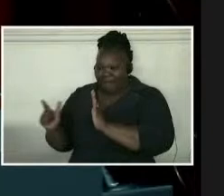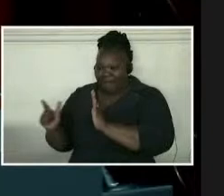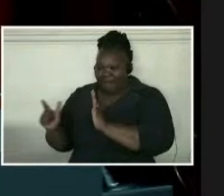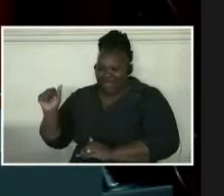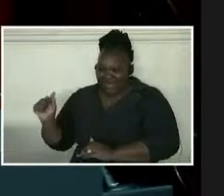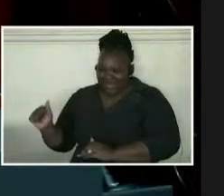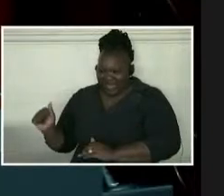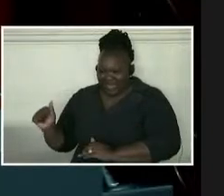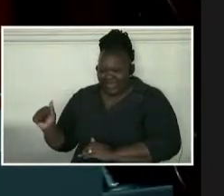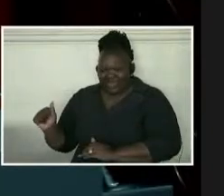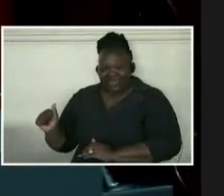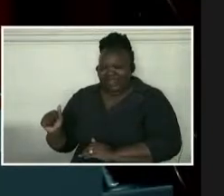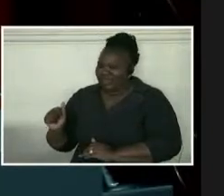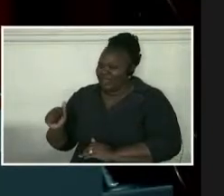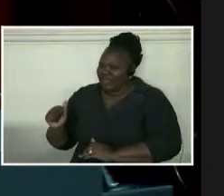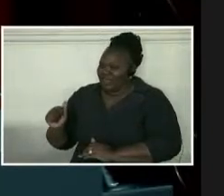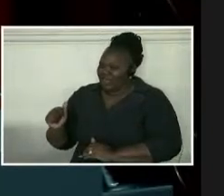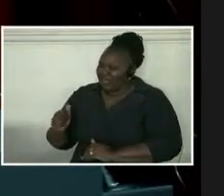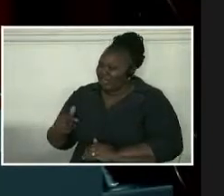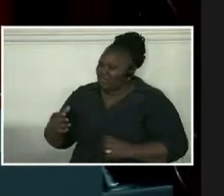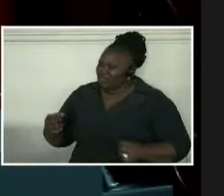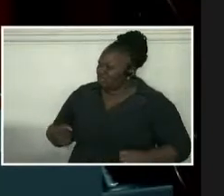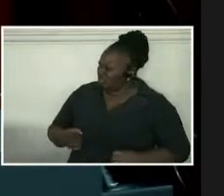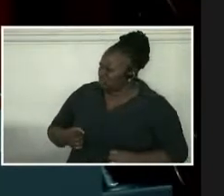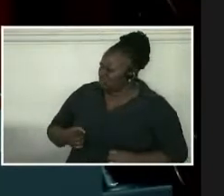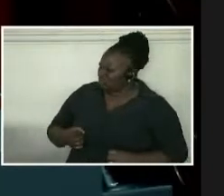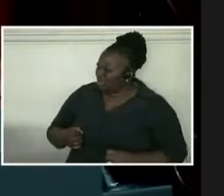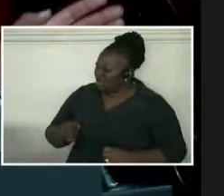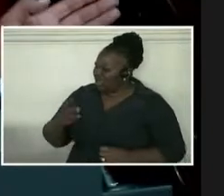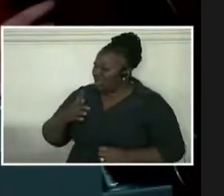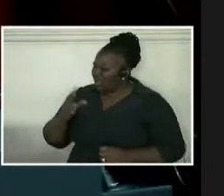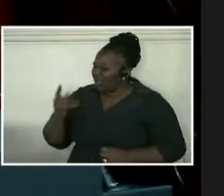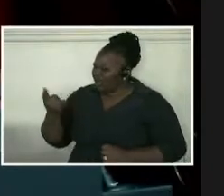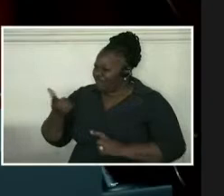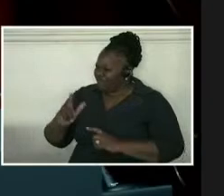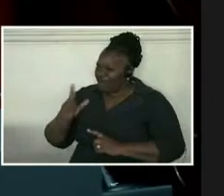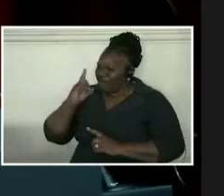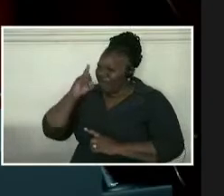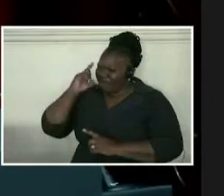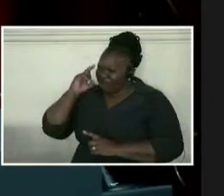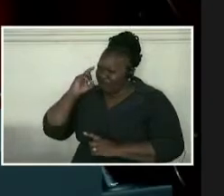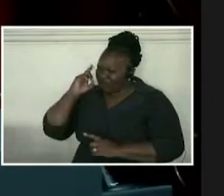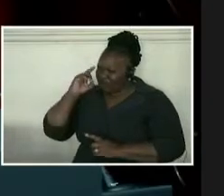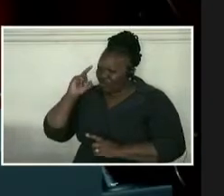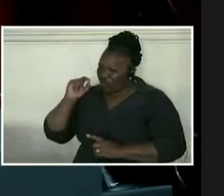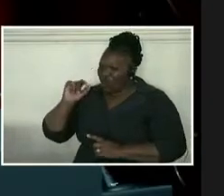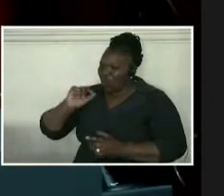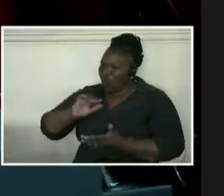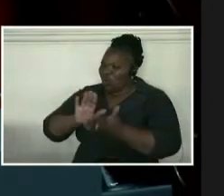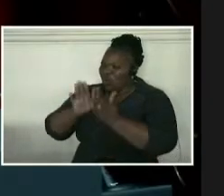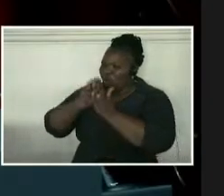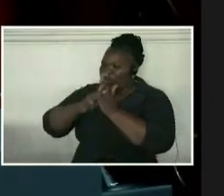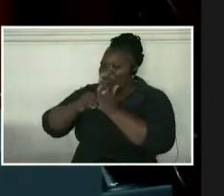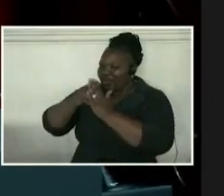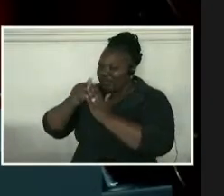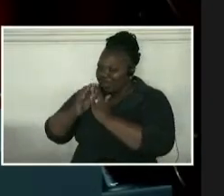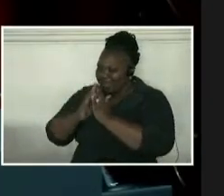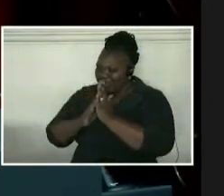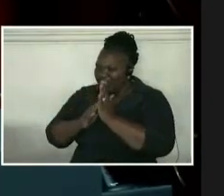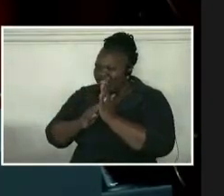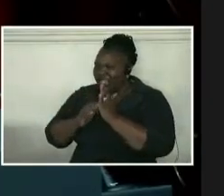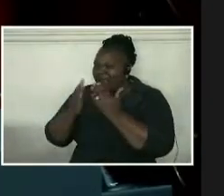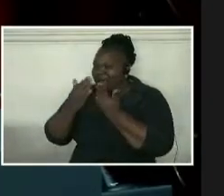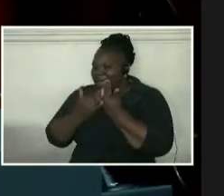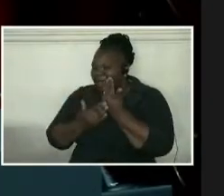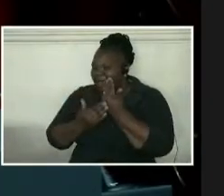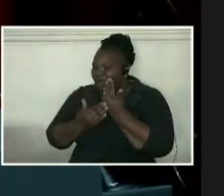raised the alarm again these buses have the mec's photos plastered on both sides but i'm sure the mec is super